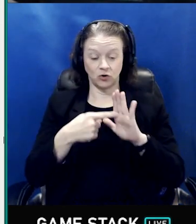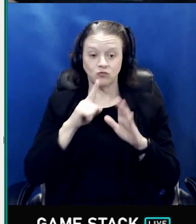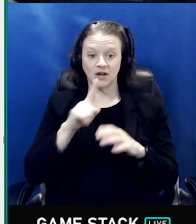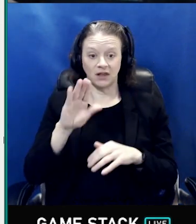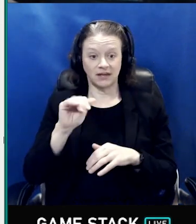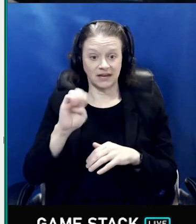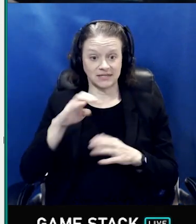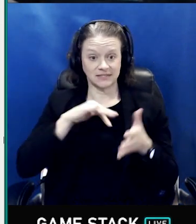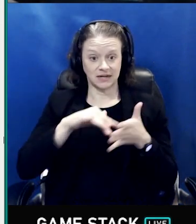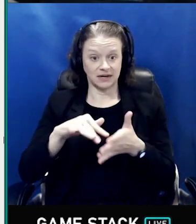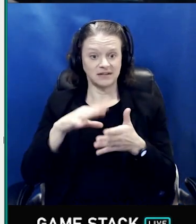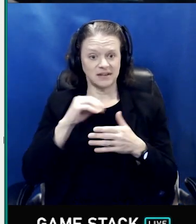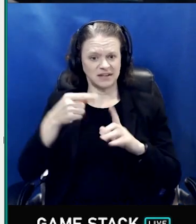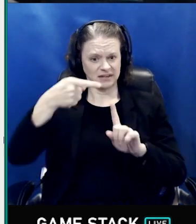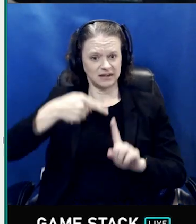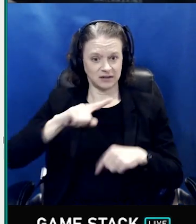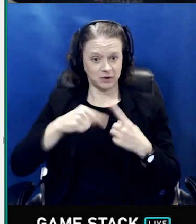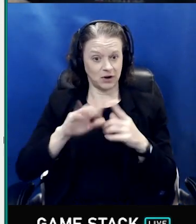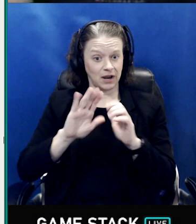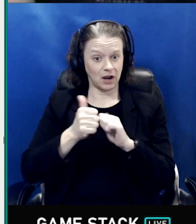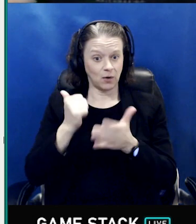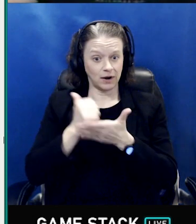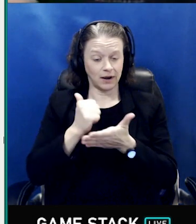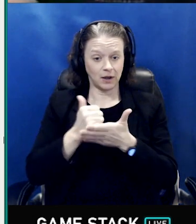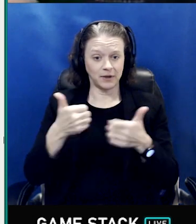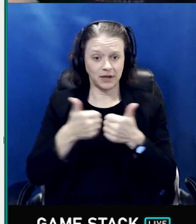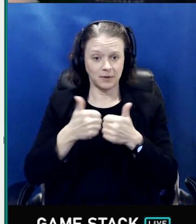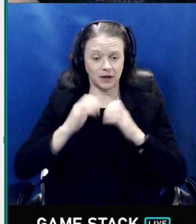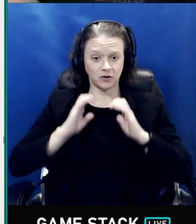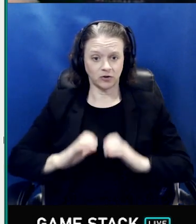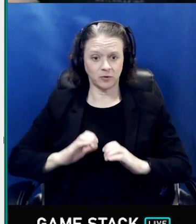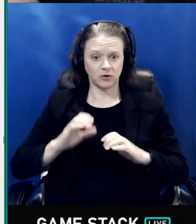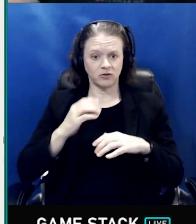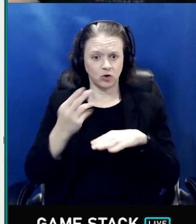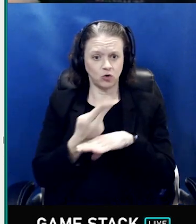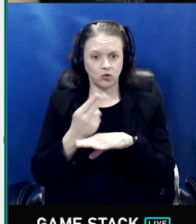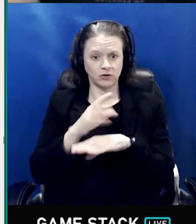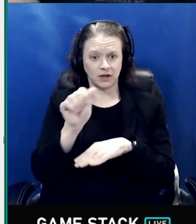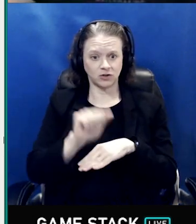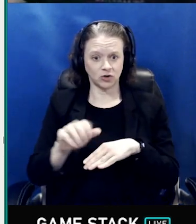can help gaming customers with Azure Data Services.